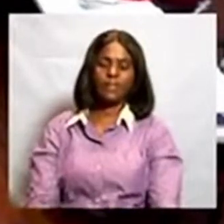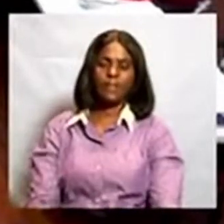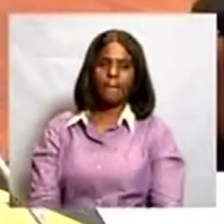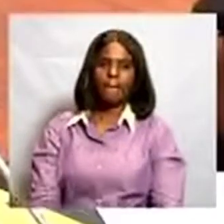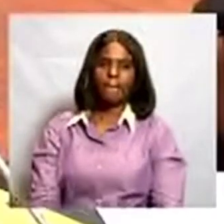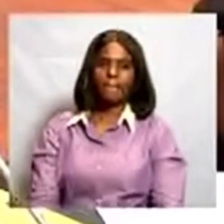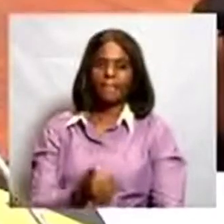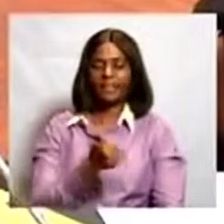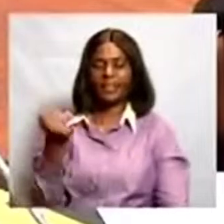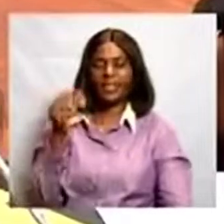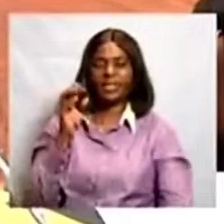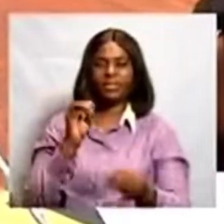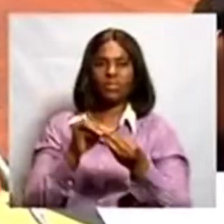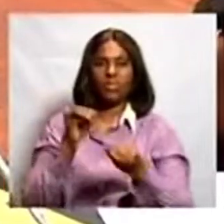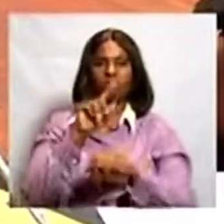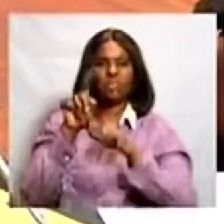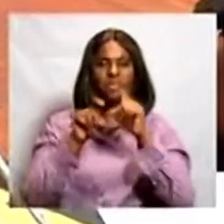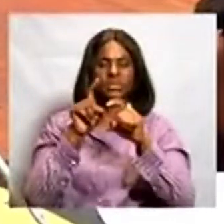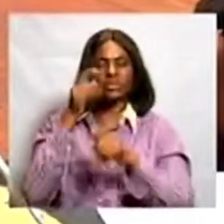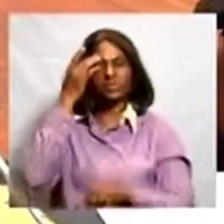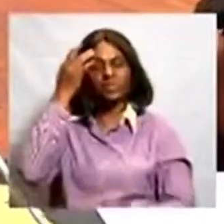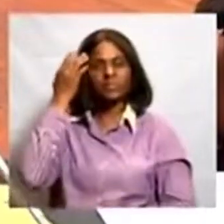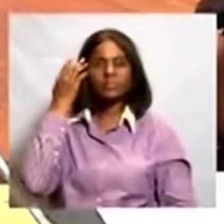Members, any more questions?